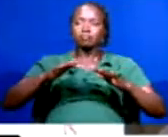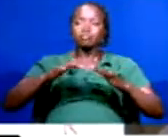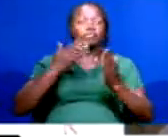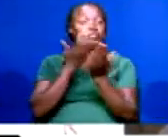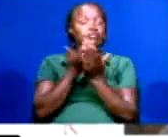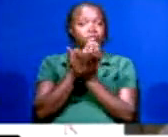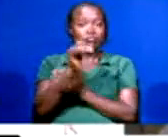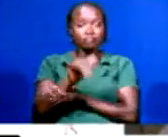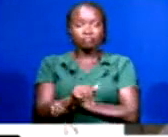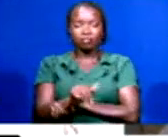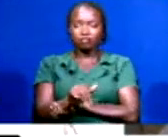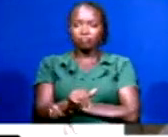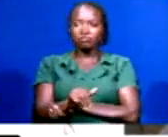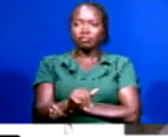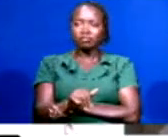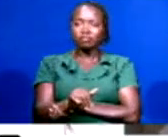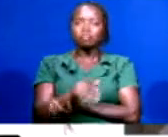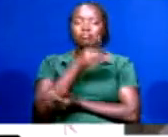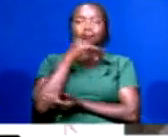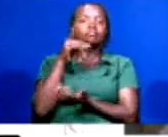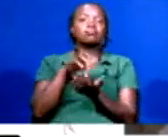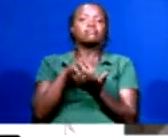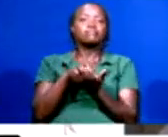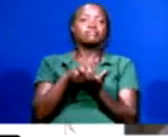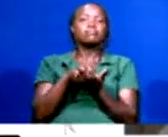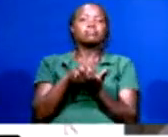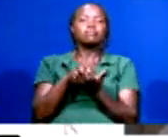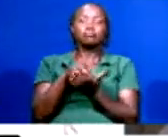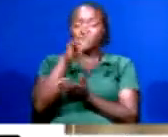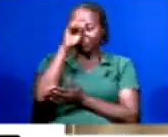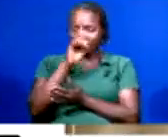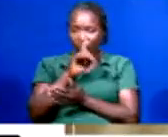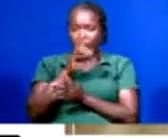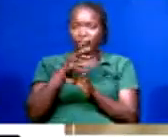the drought situation is really biting across the county.